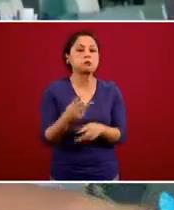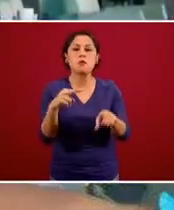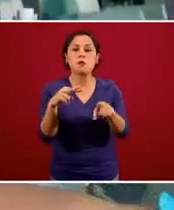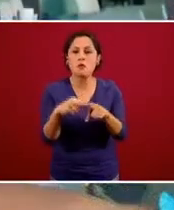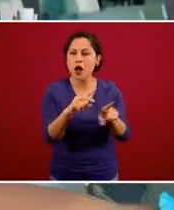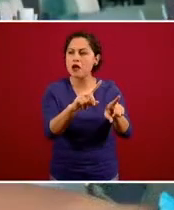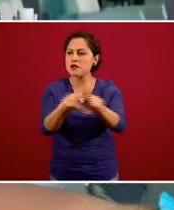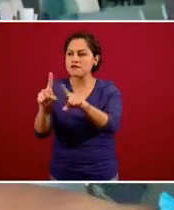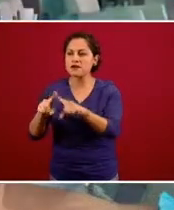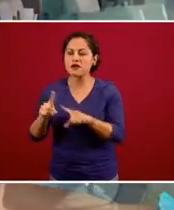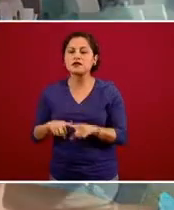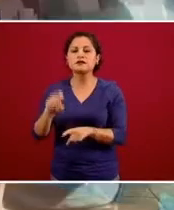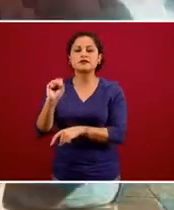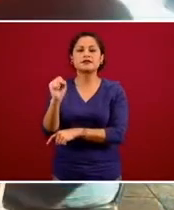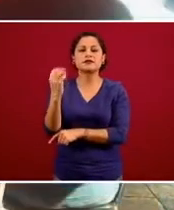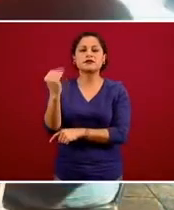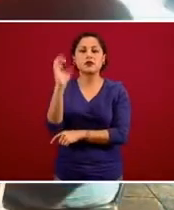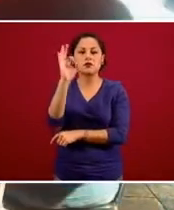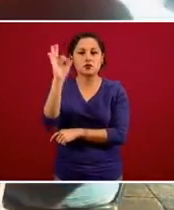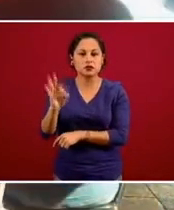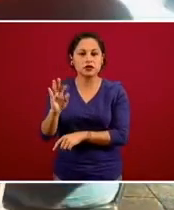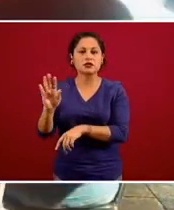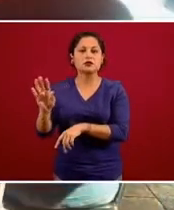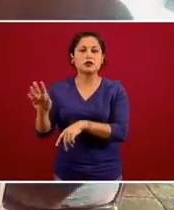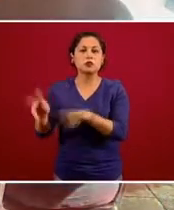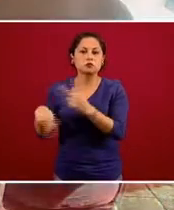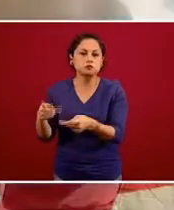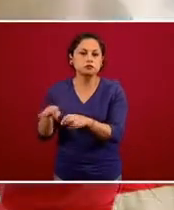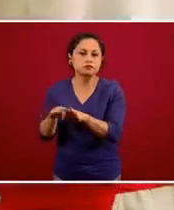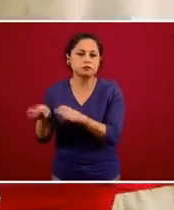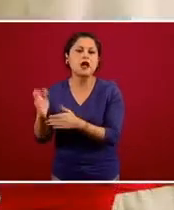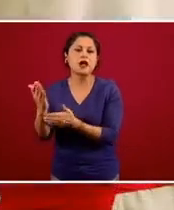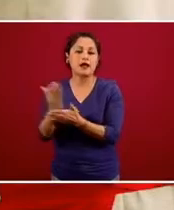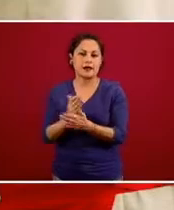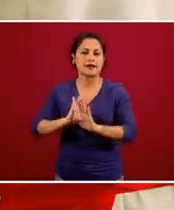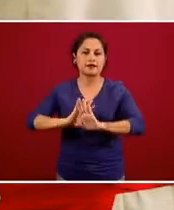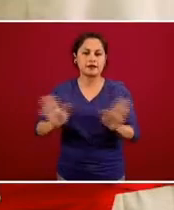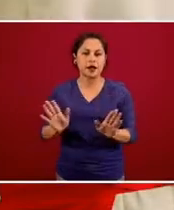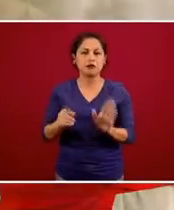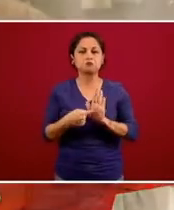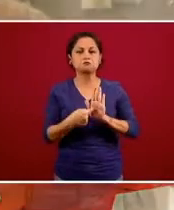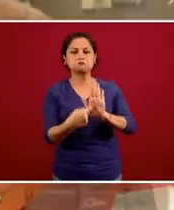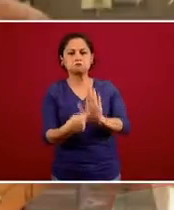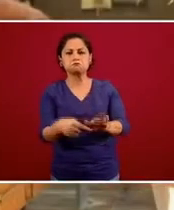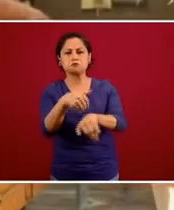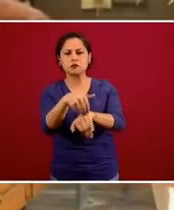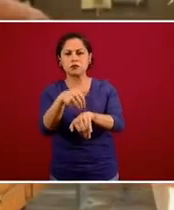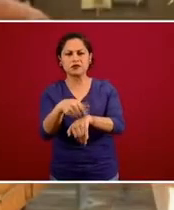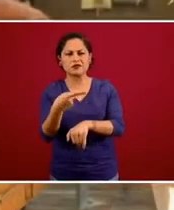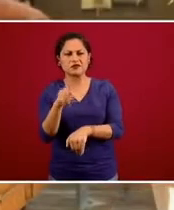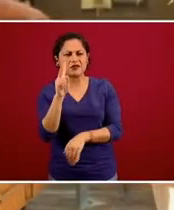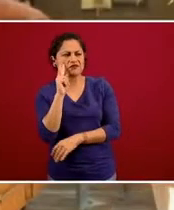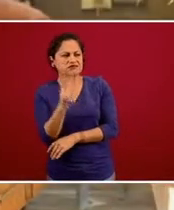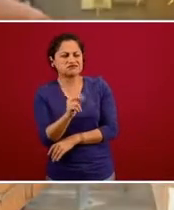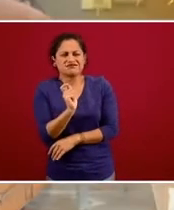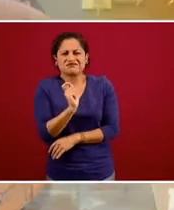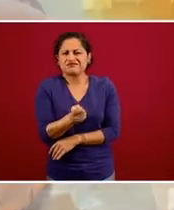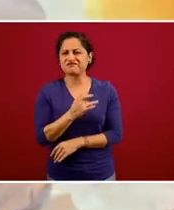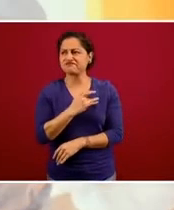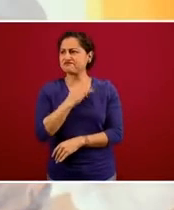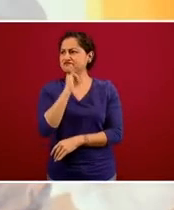the visits to parks, public parks, and 40% of decrease of work-related